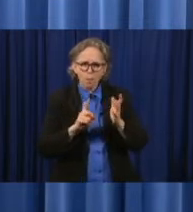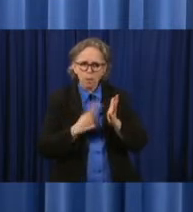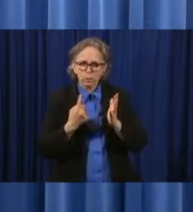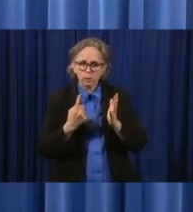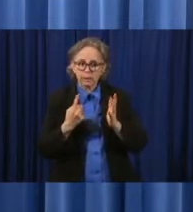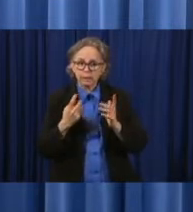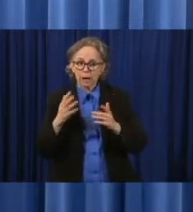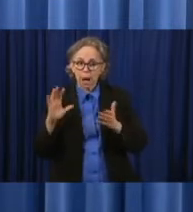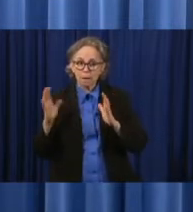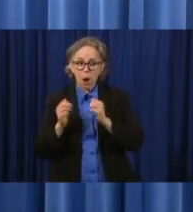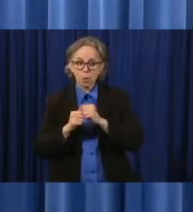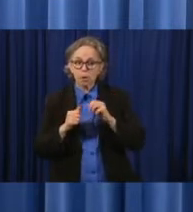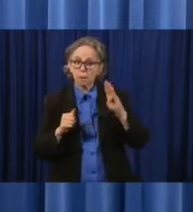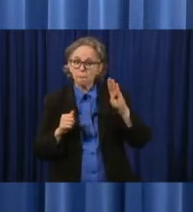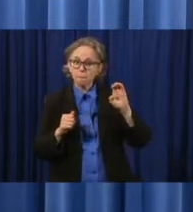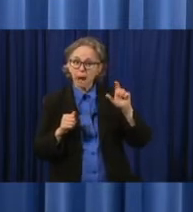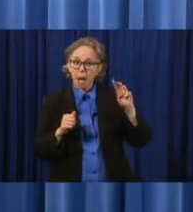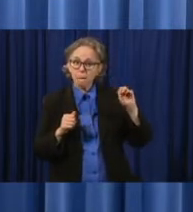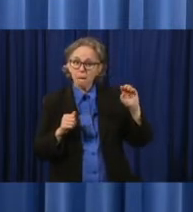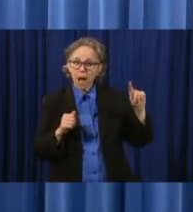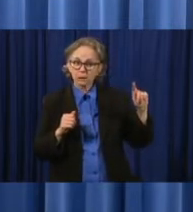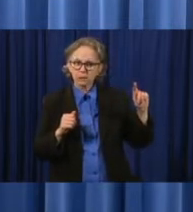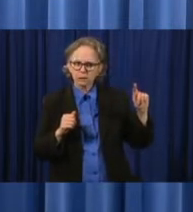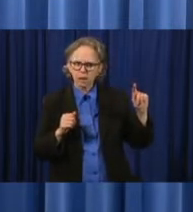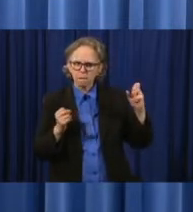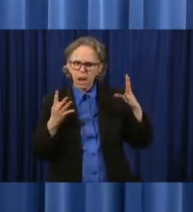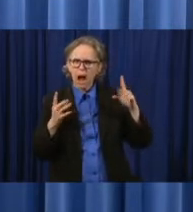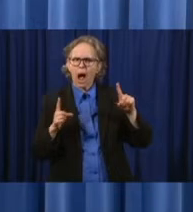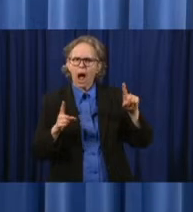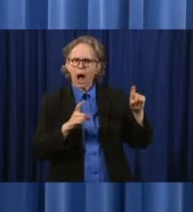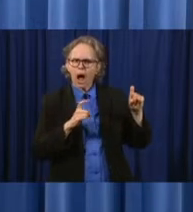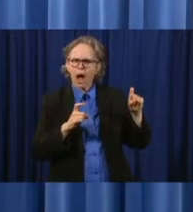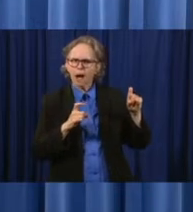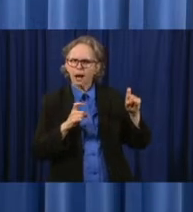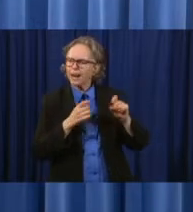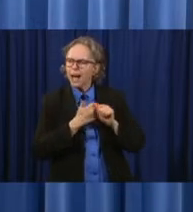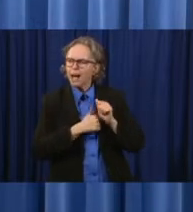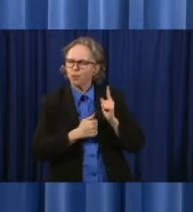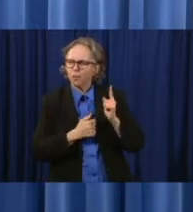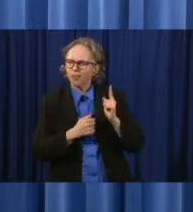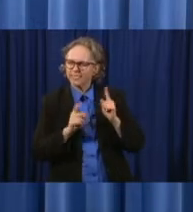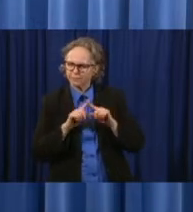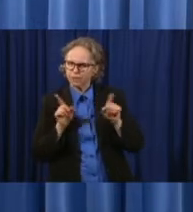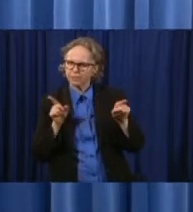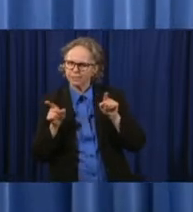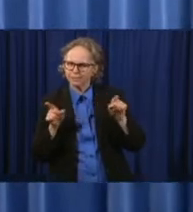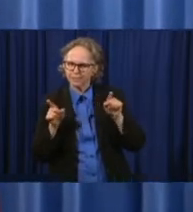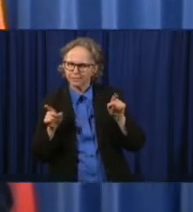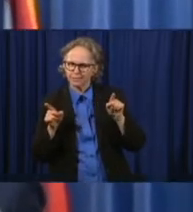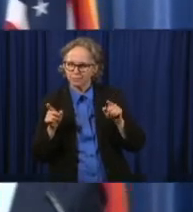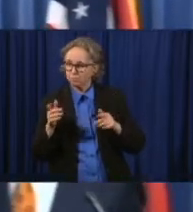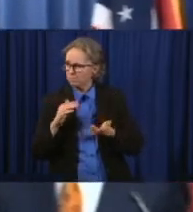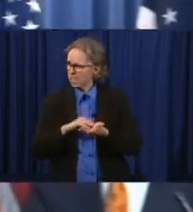being tested. But it's not everyone that's going to get tested. So, Dr. Acton, you want to